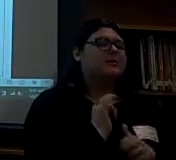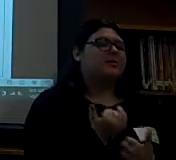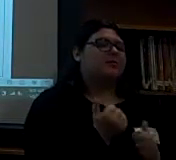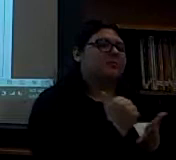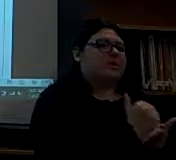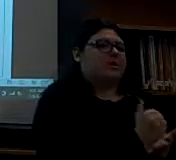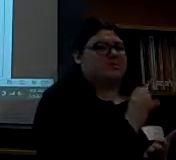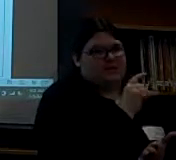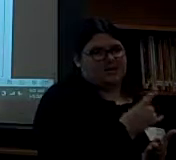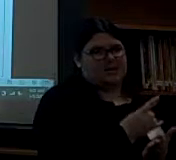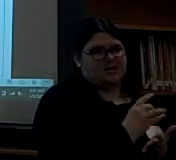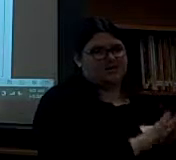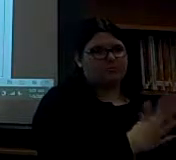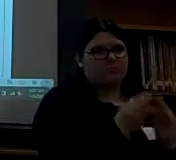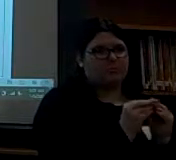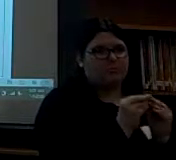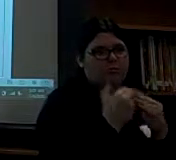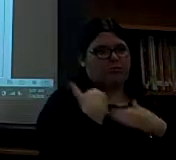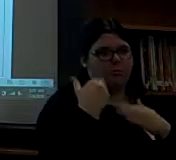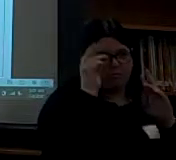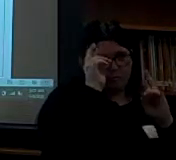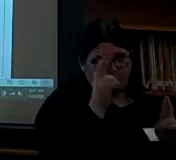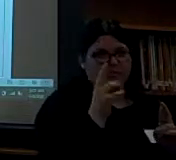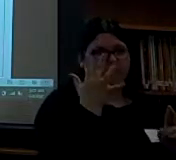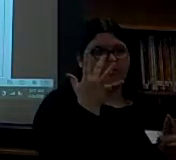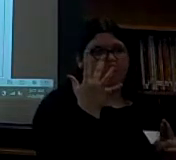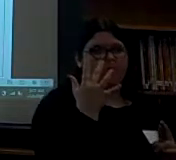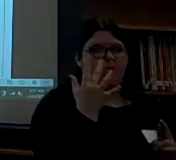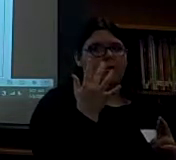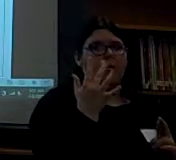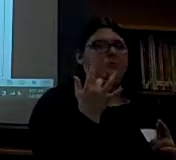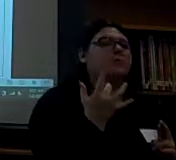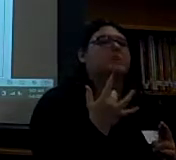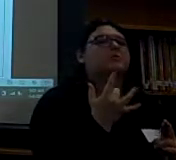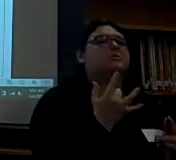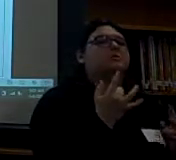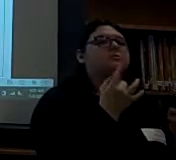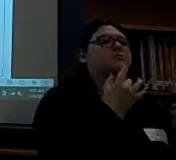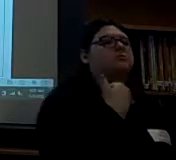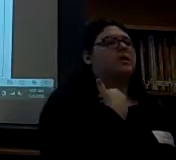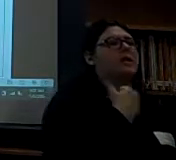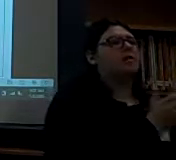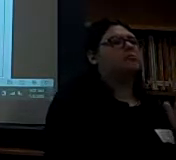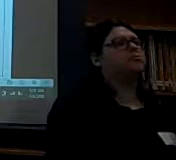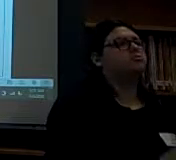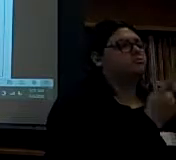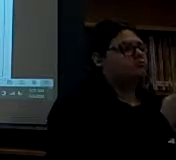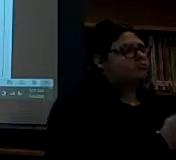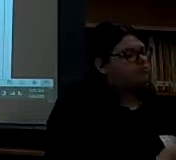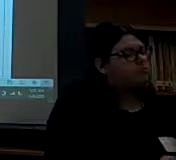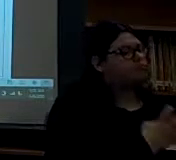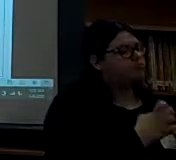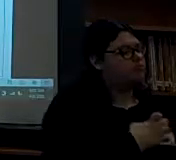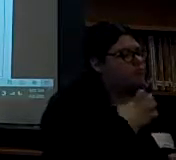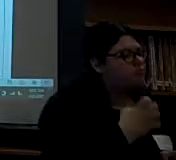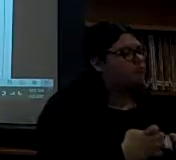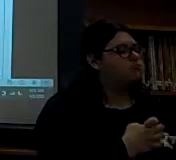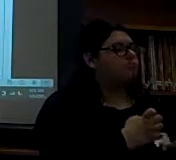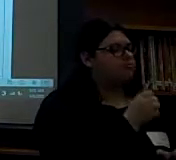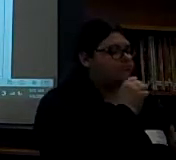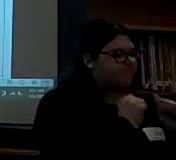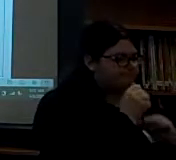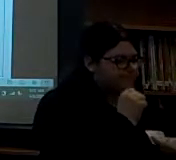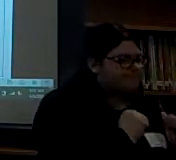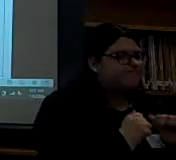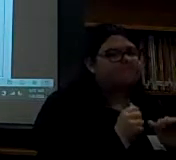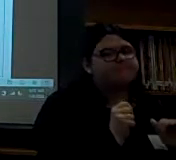help kids become more responsible and more respectful, because when they have the tools to regulate their emotions, when they have the tools to deal with